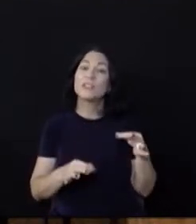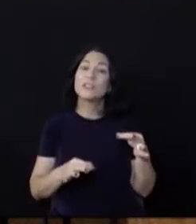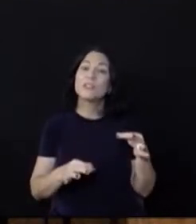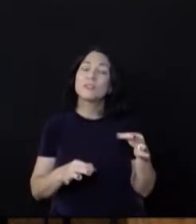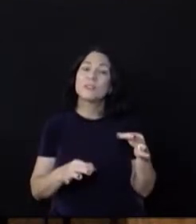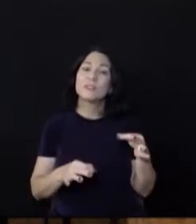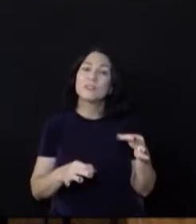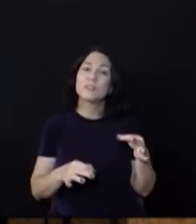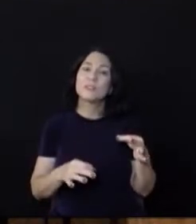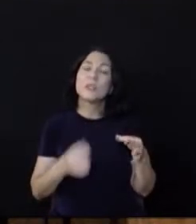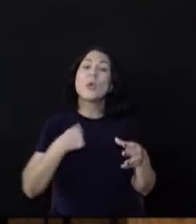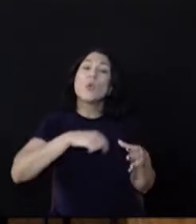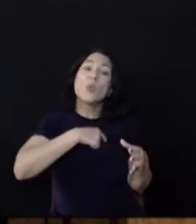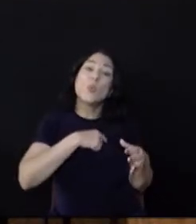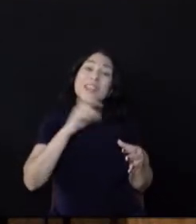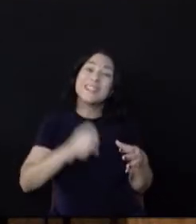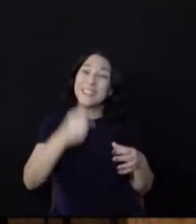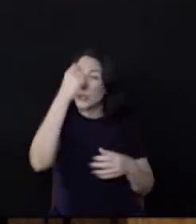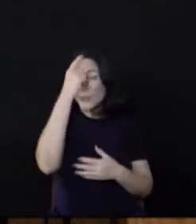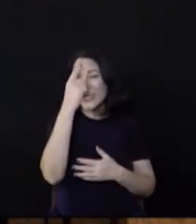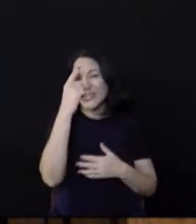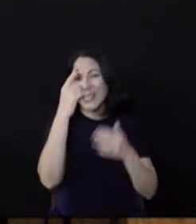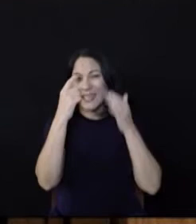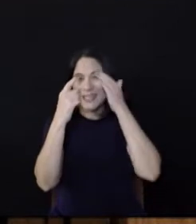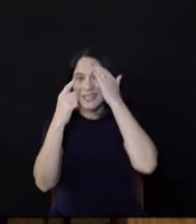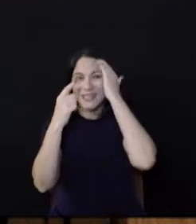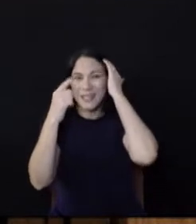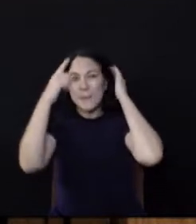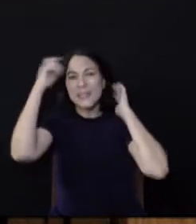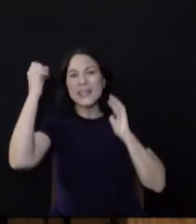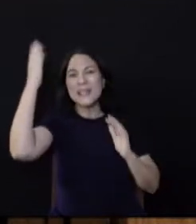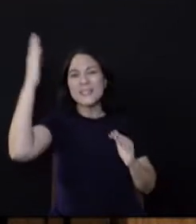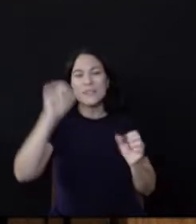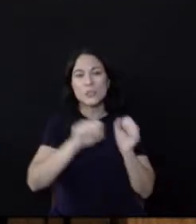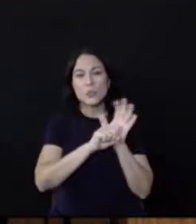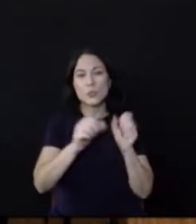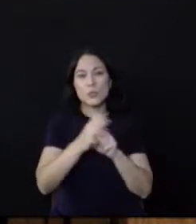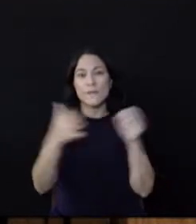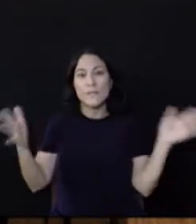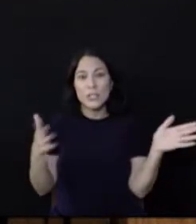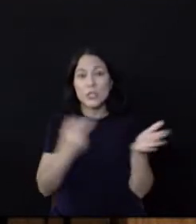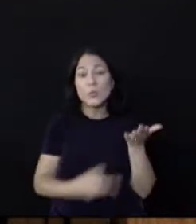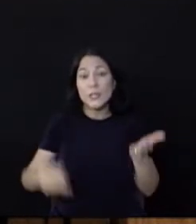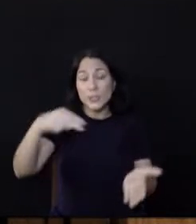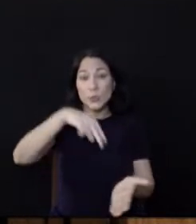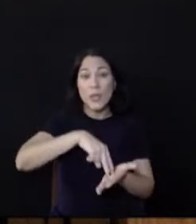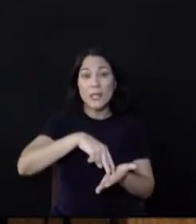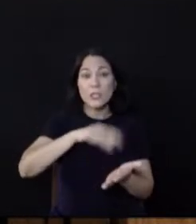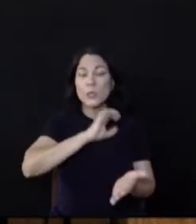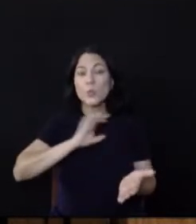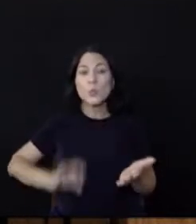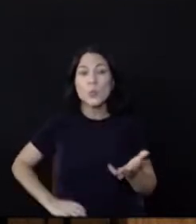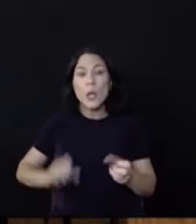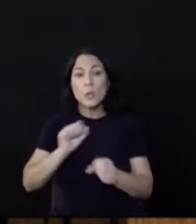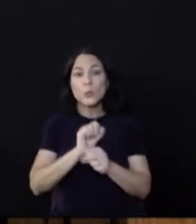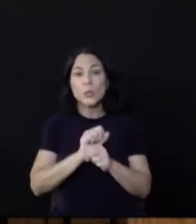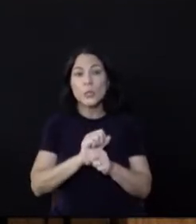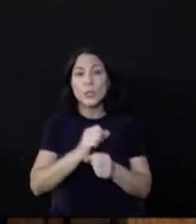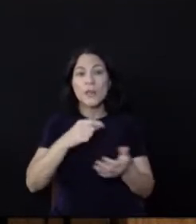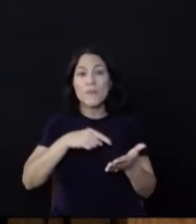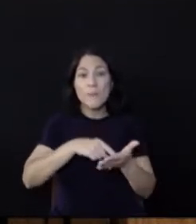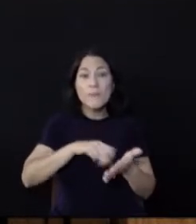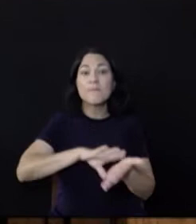So what we need to understand is that because of his crucifixion and resurrection, Christ's work of making atonement,